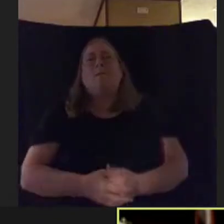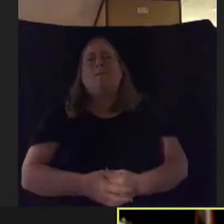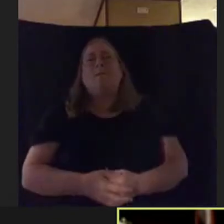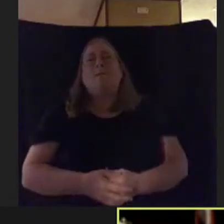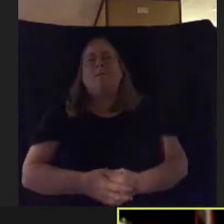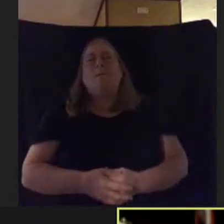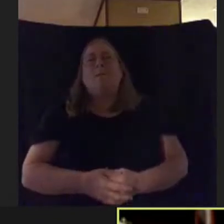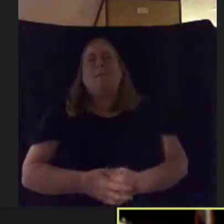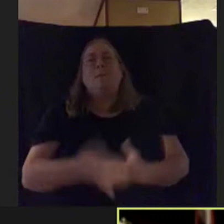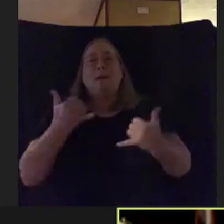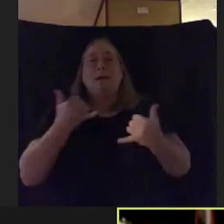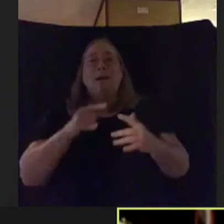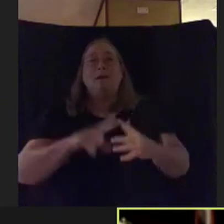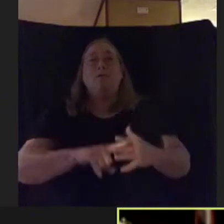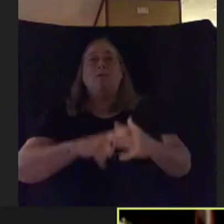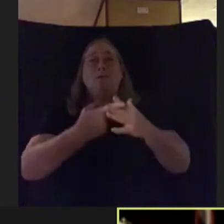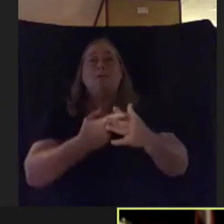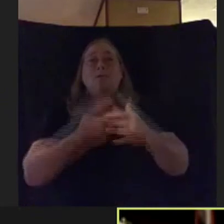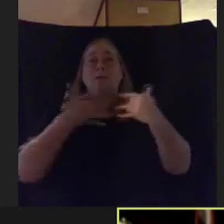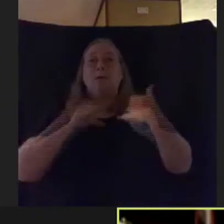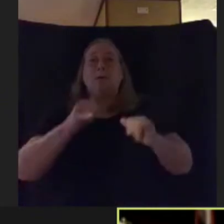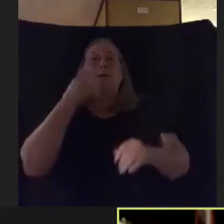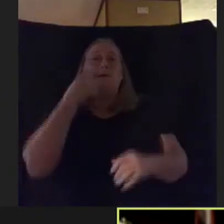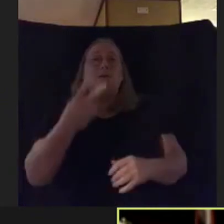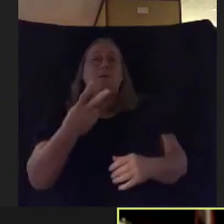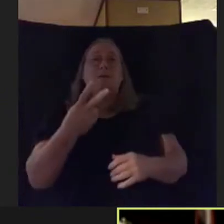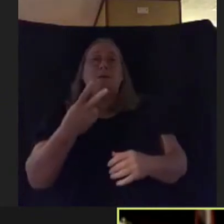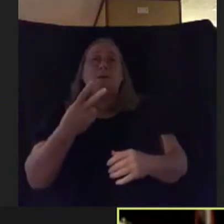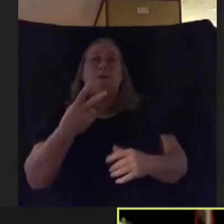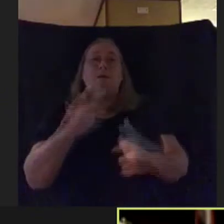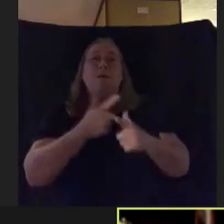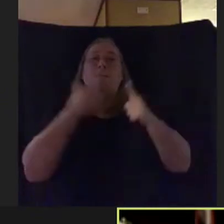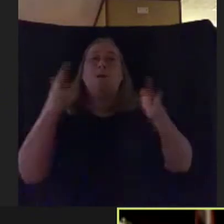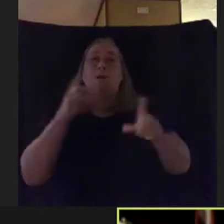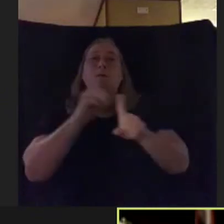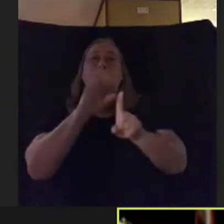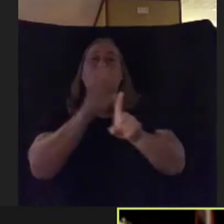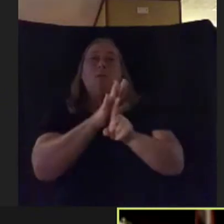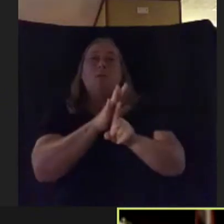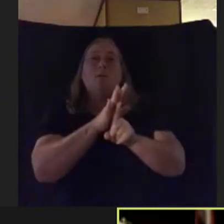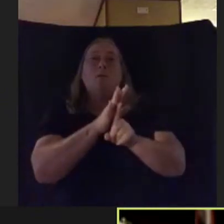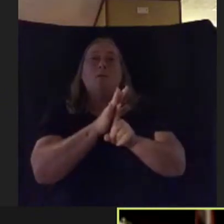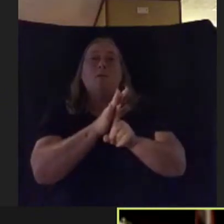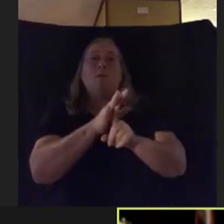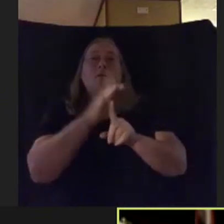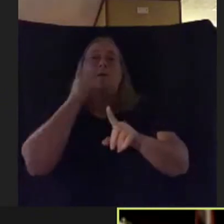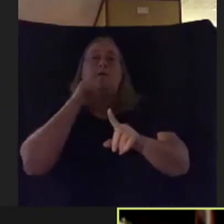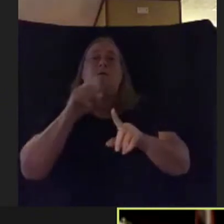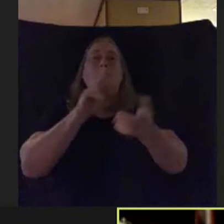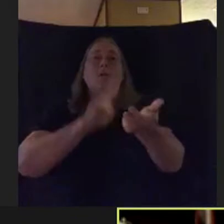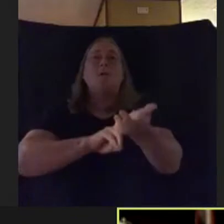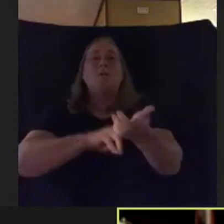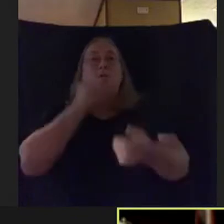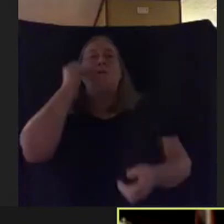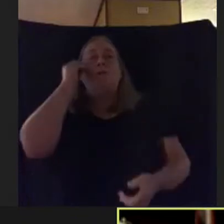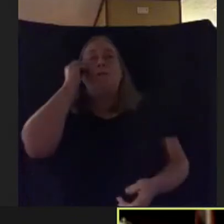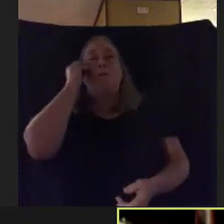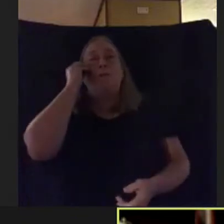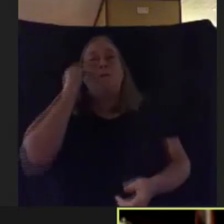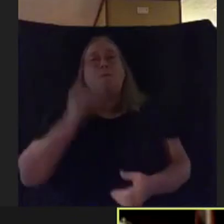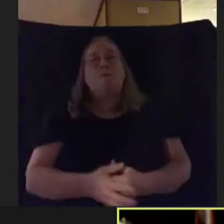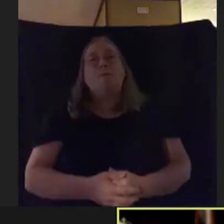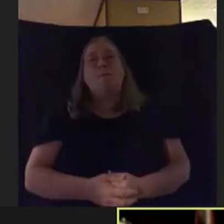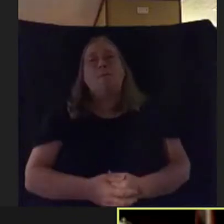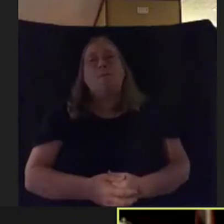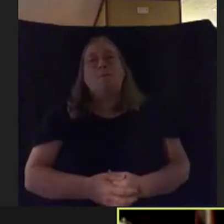are still seeing a large impact on our long-term care facilities. When you look at our